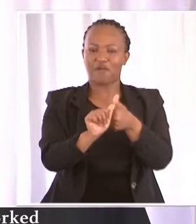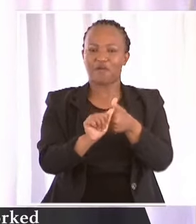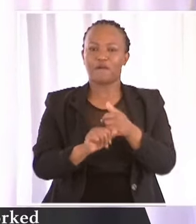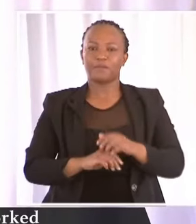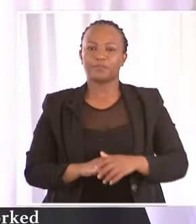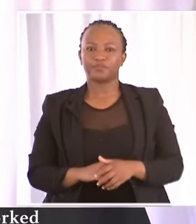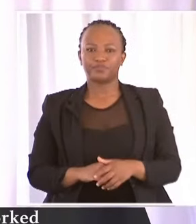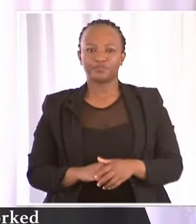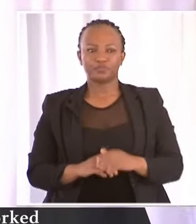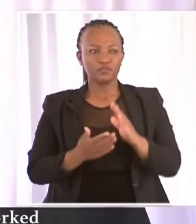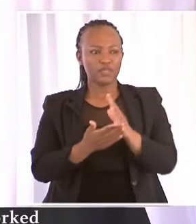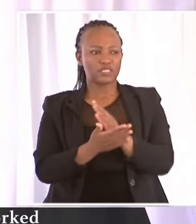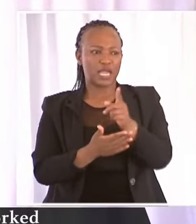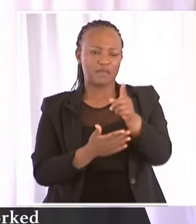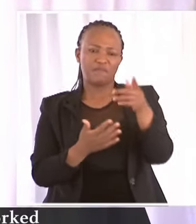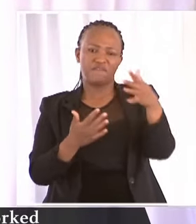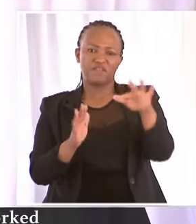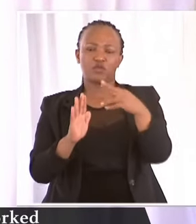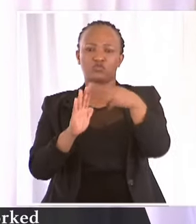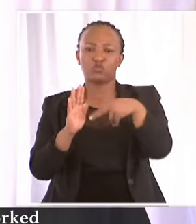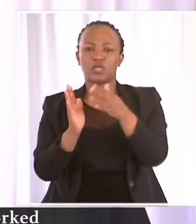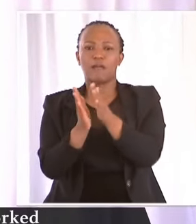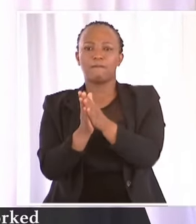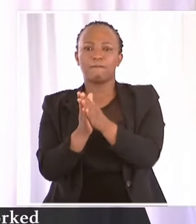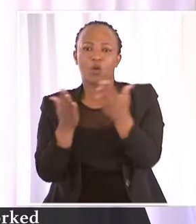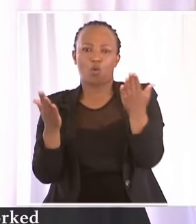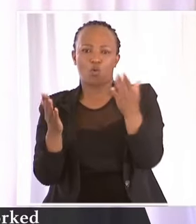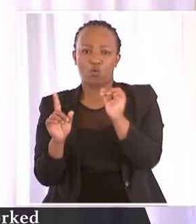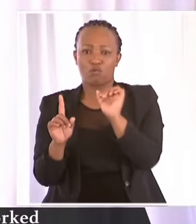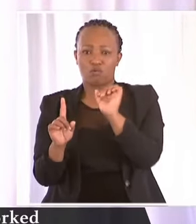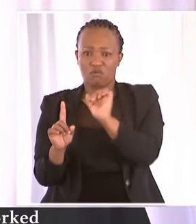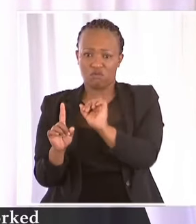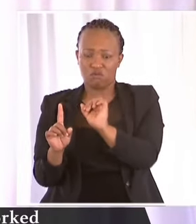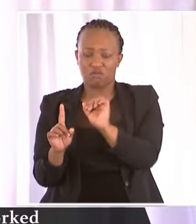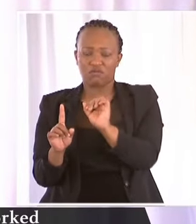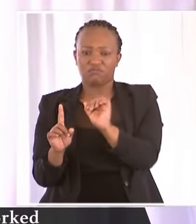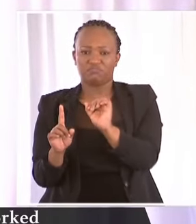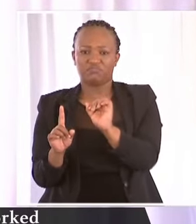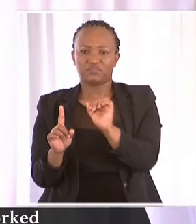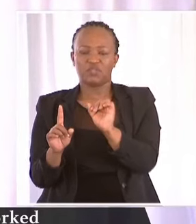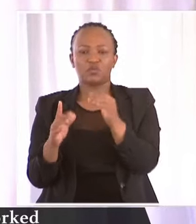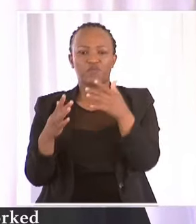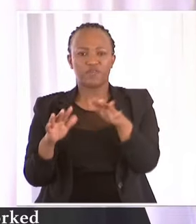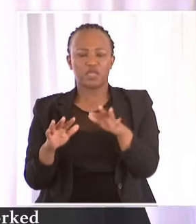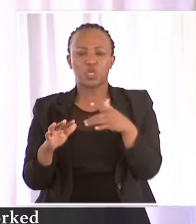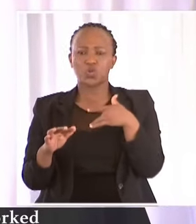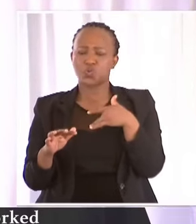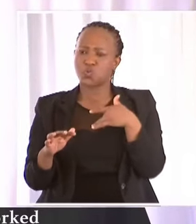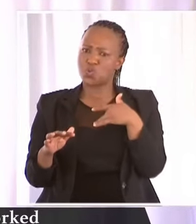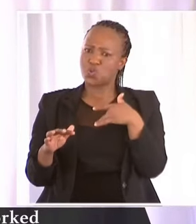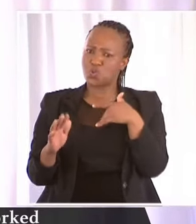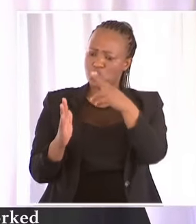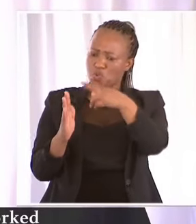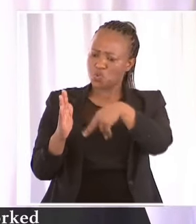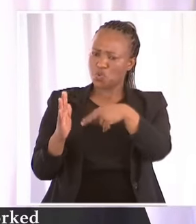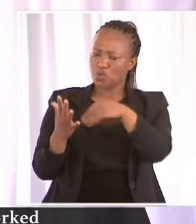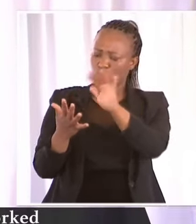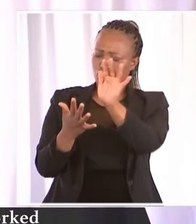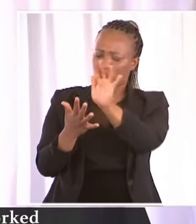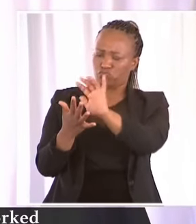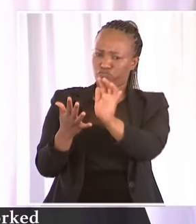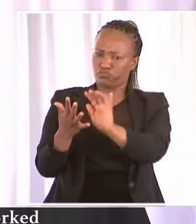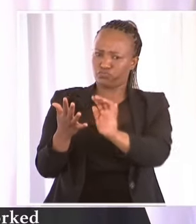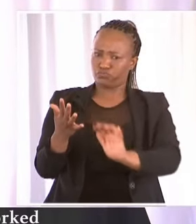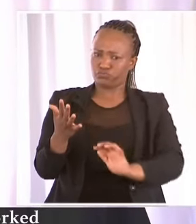have read his fine book, Insurgent Diplomat, will have been struck by a narrative that is not so